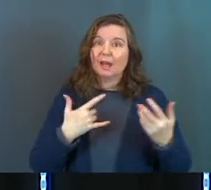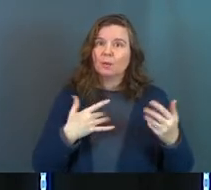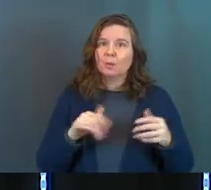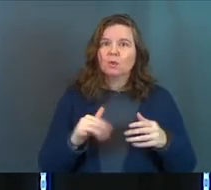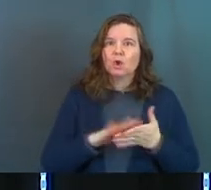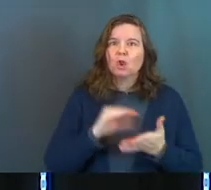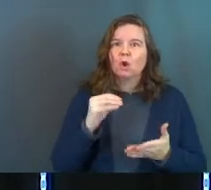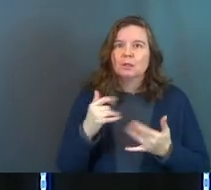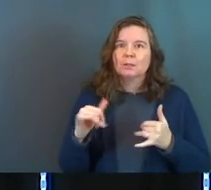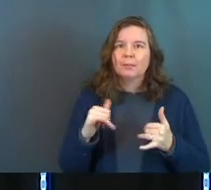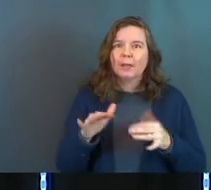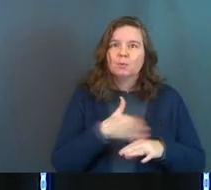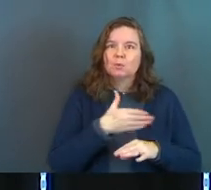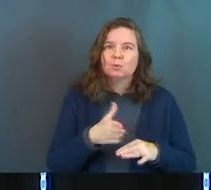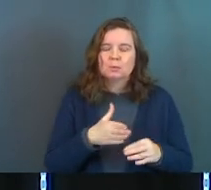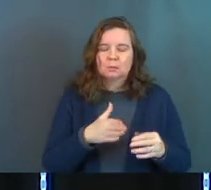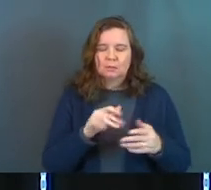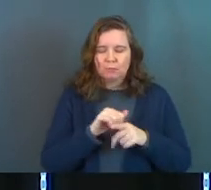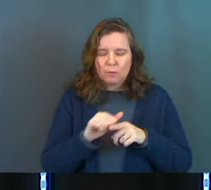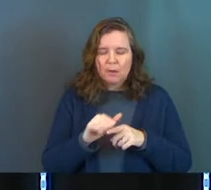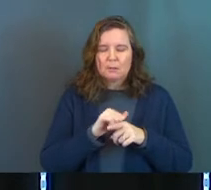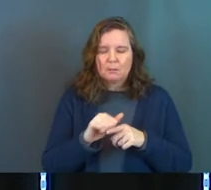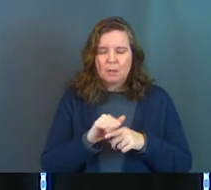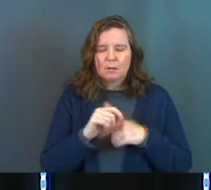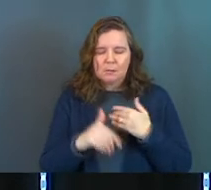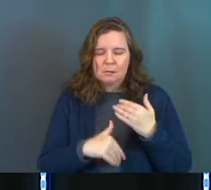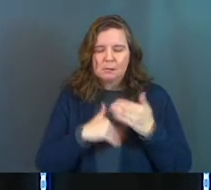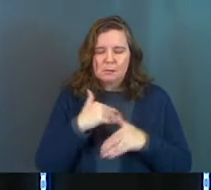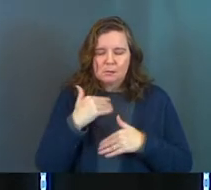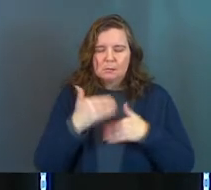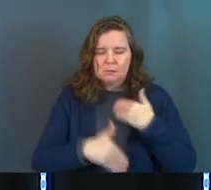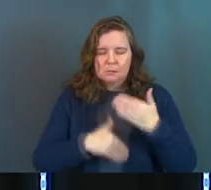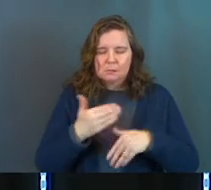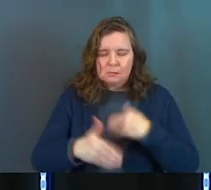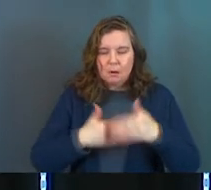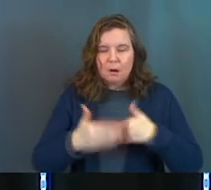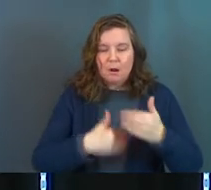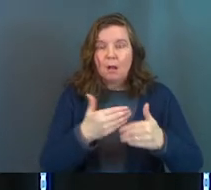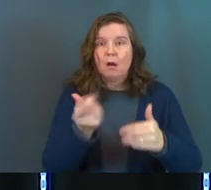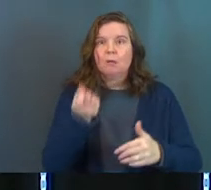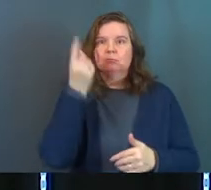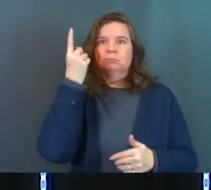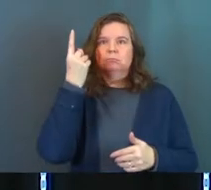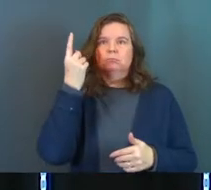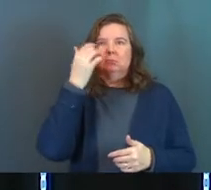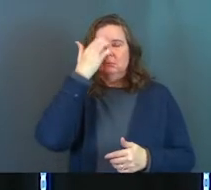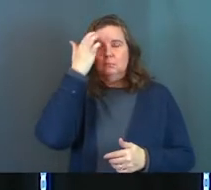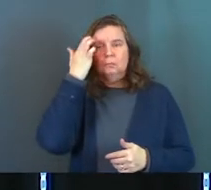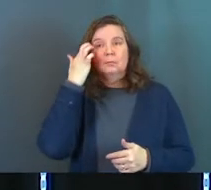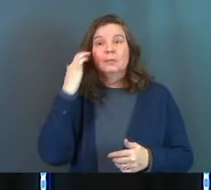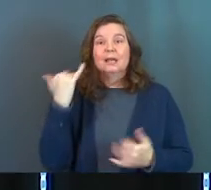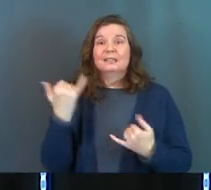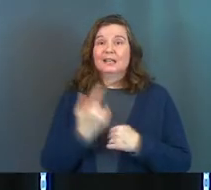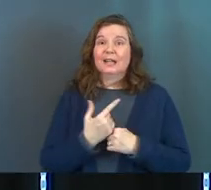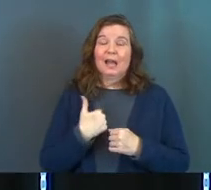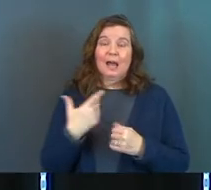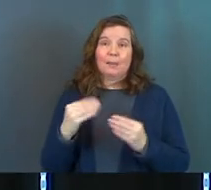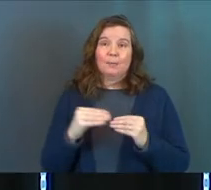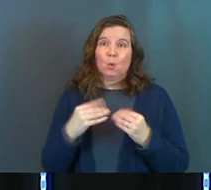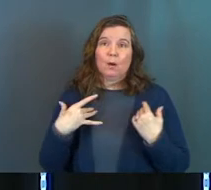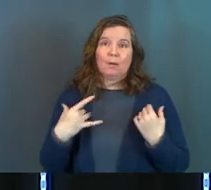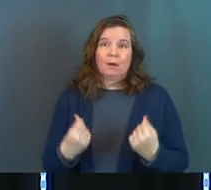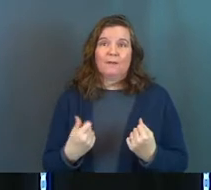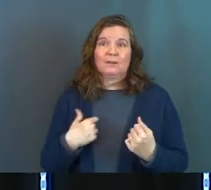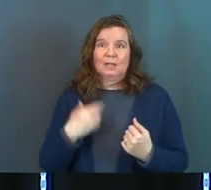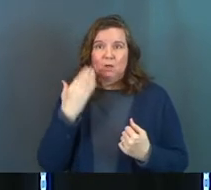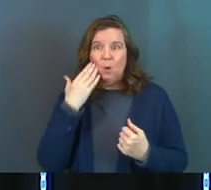instrument almost. It just took a lot of practice to learn how to discern that stuff. And today, like I'm way more